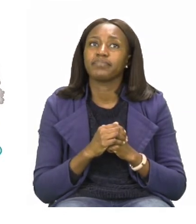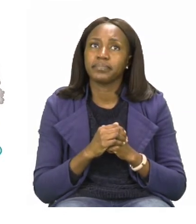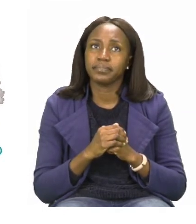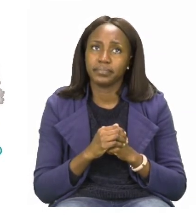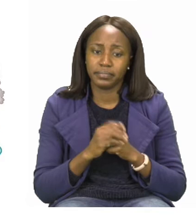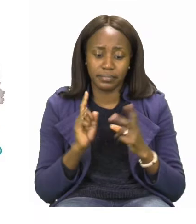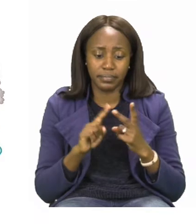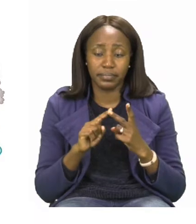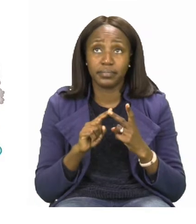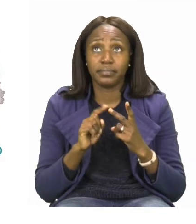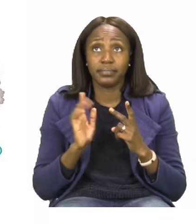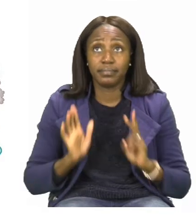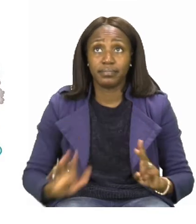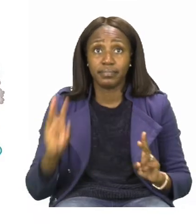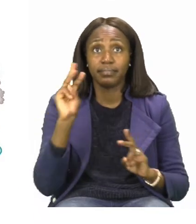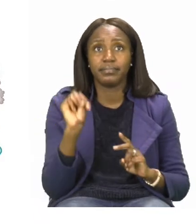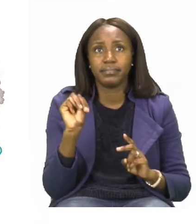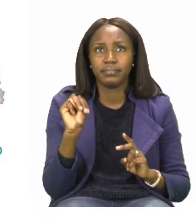Mona was saying,